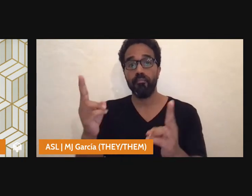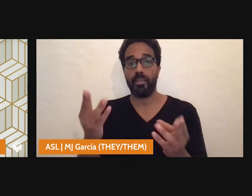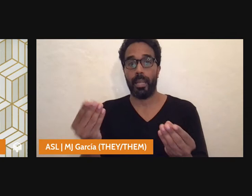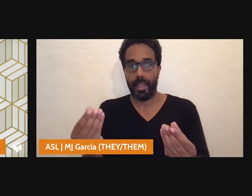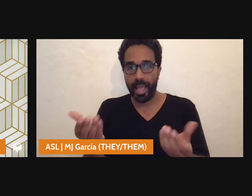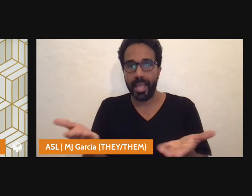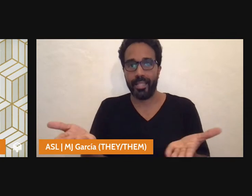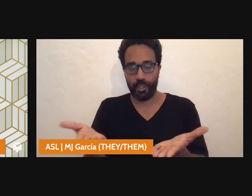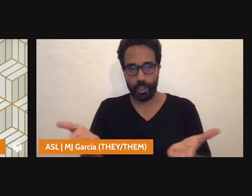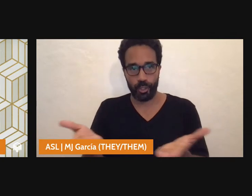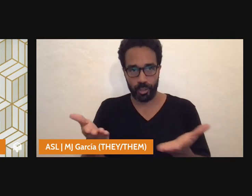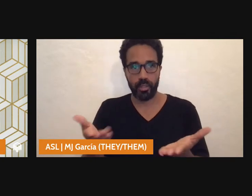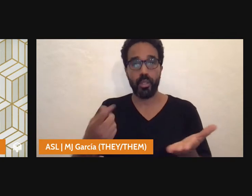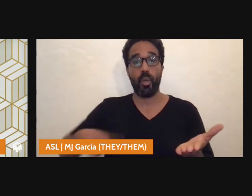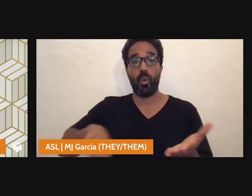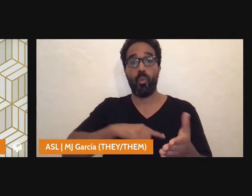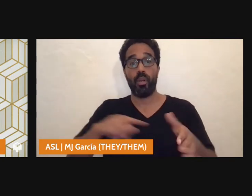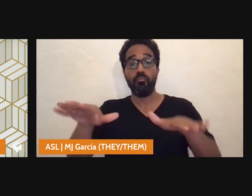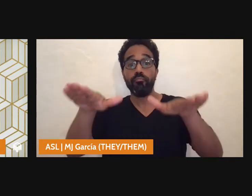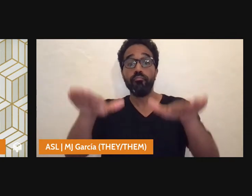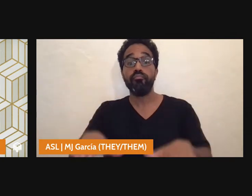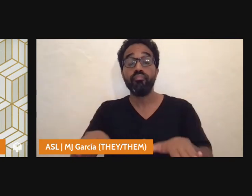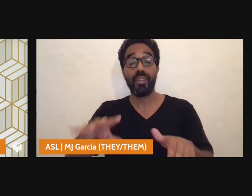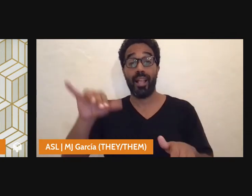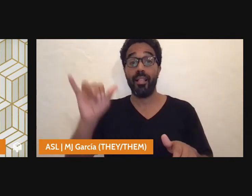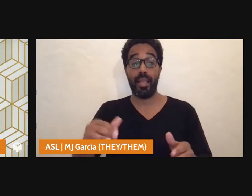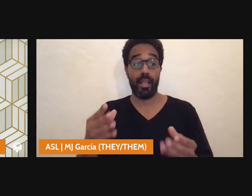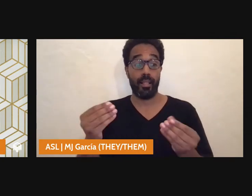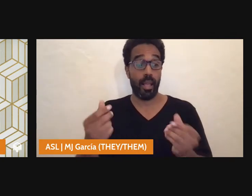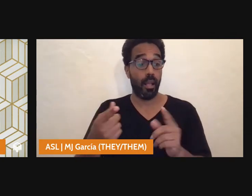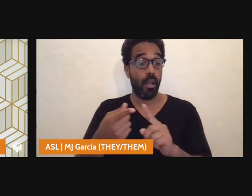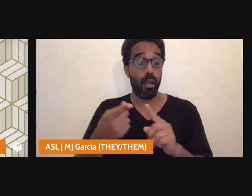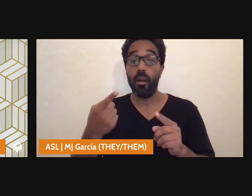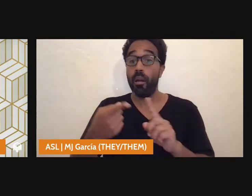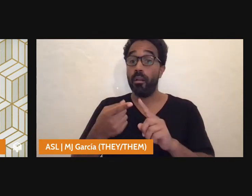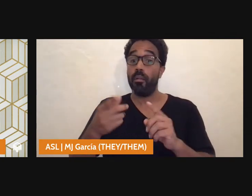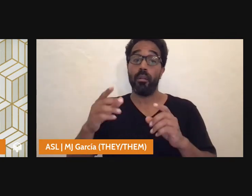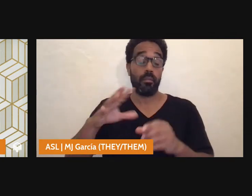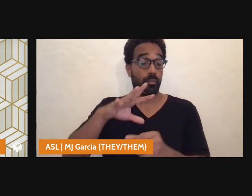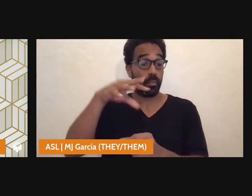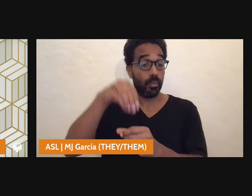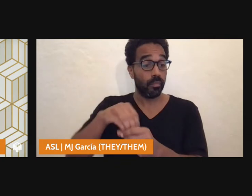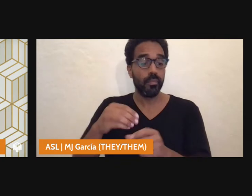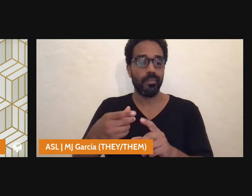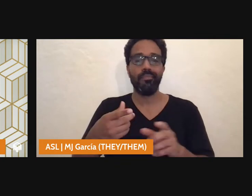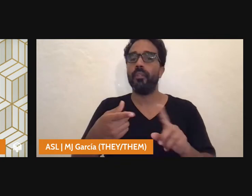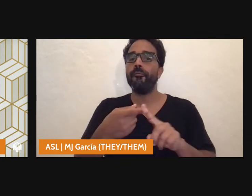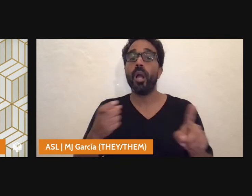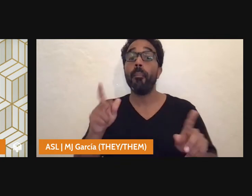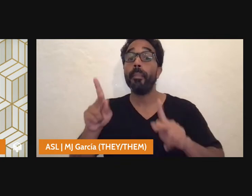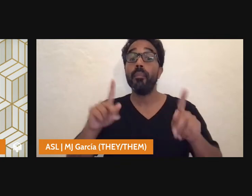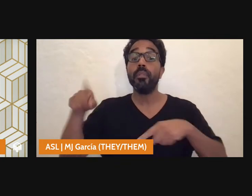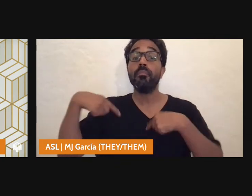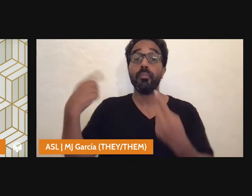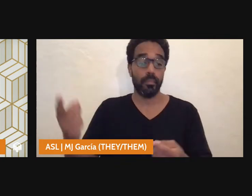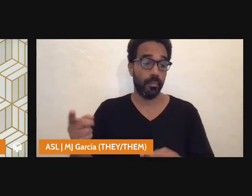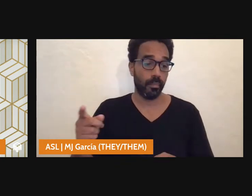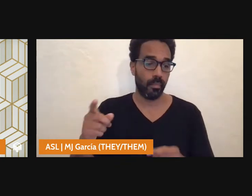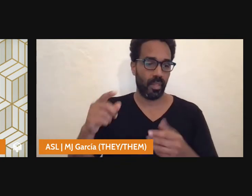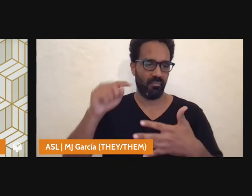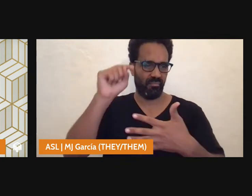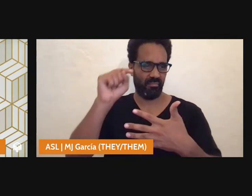This land is the unceded land of the Co-Salish people, home of the Duwamish, Suquamish,